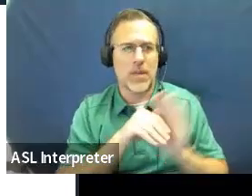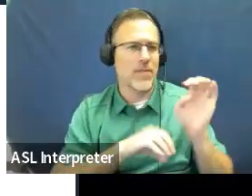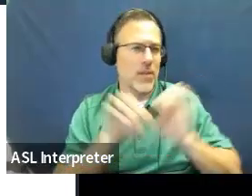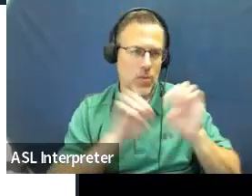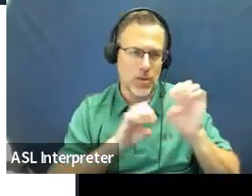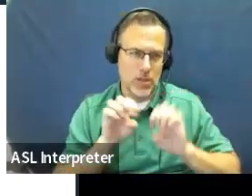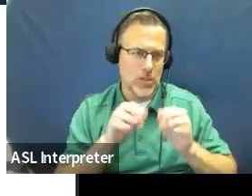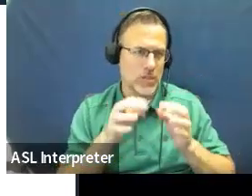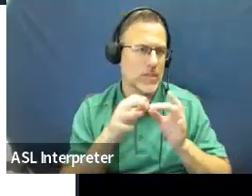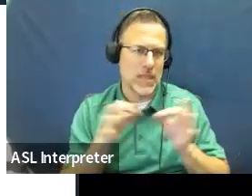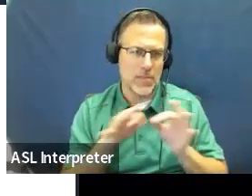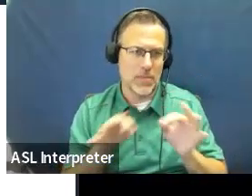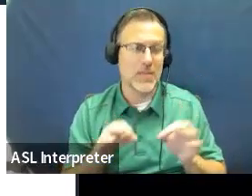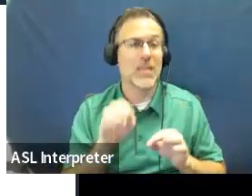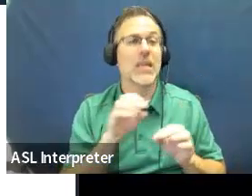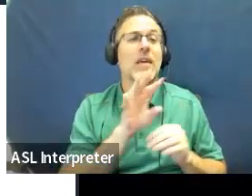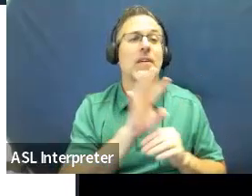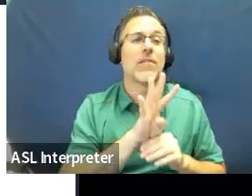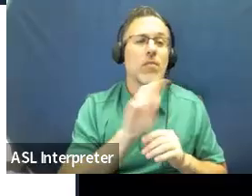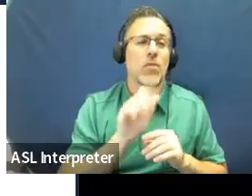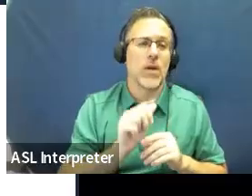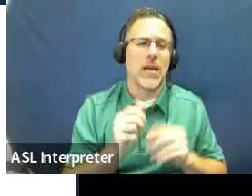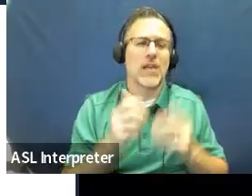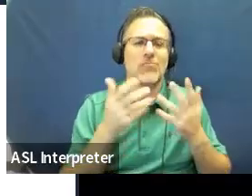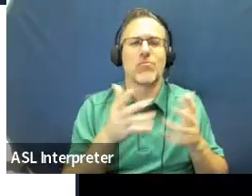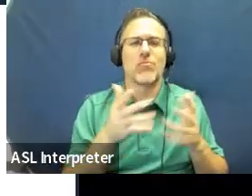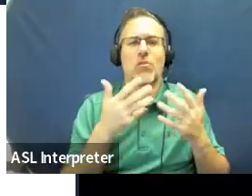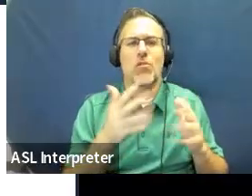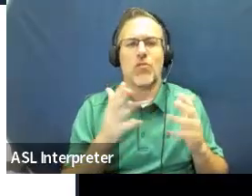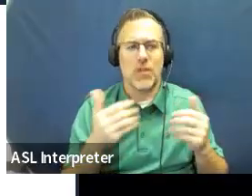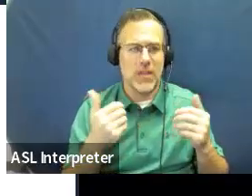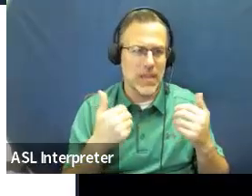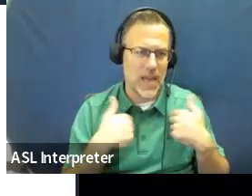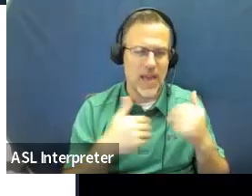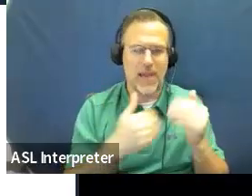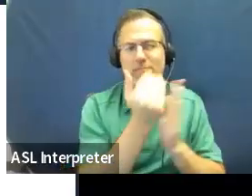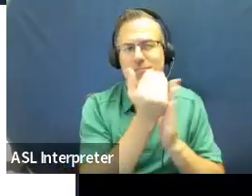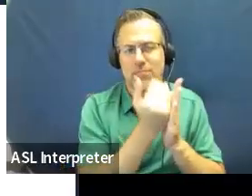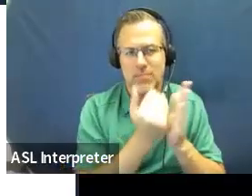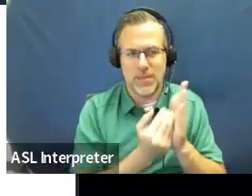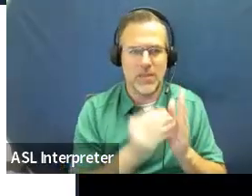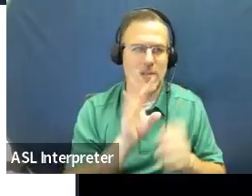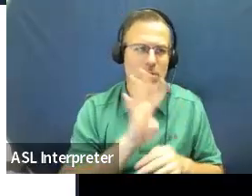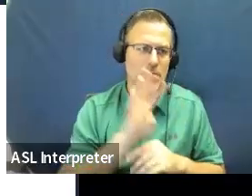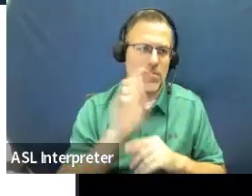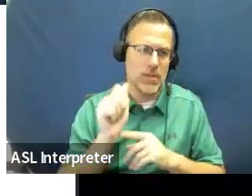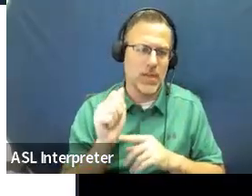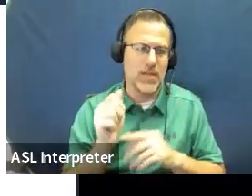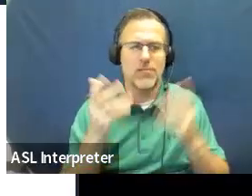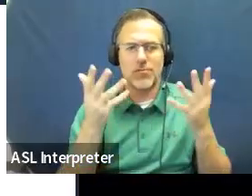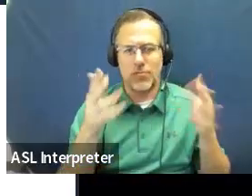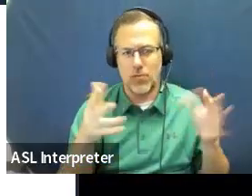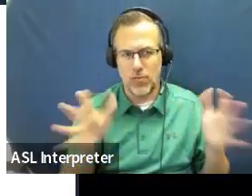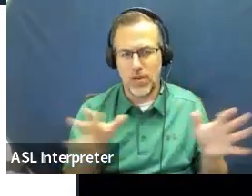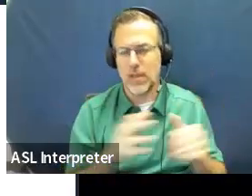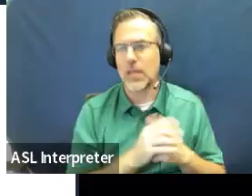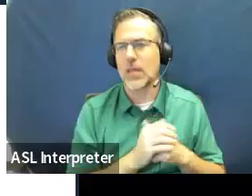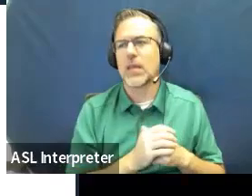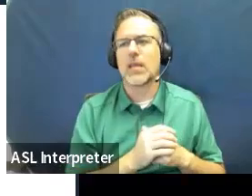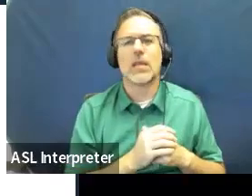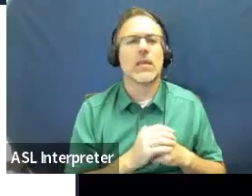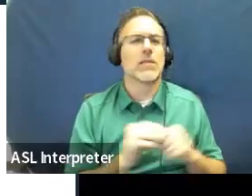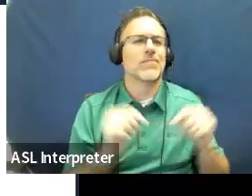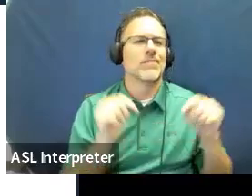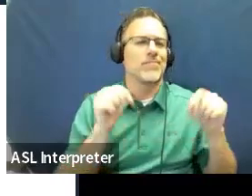put evaluations in section 4A. You've talked about those and had those scores listed. This is really